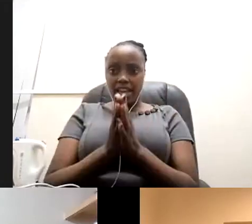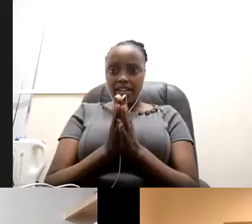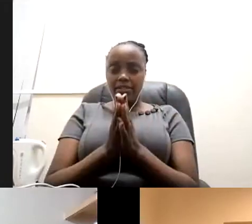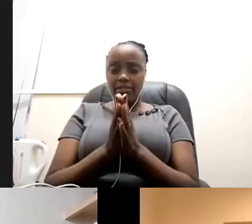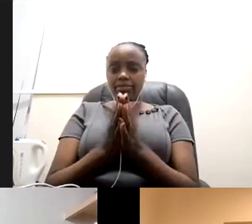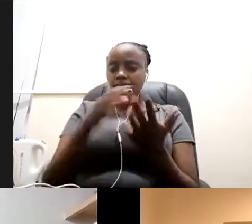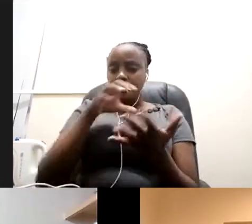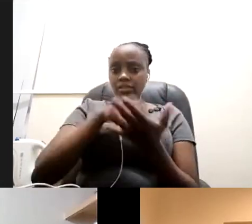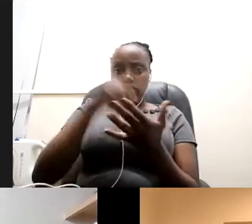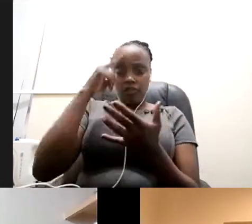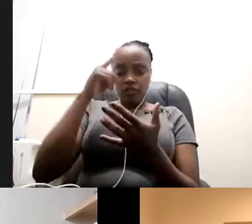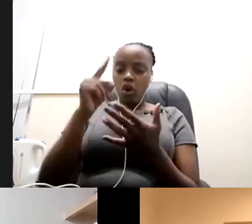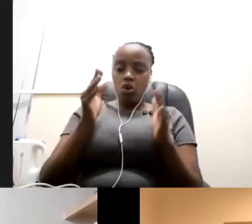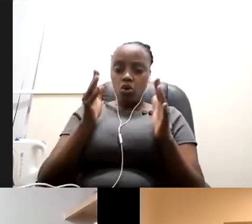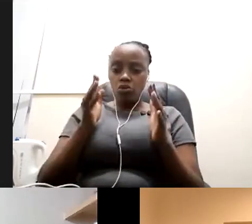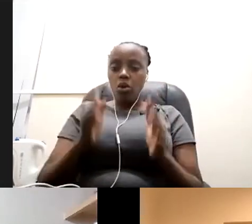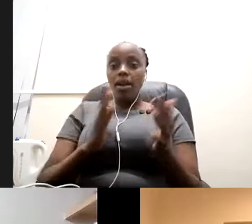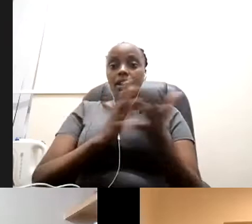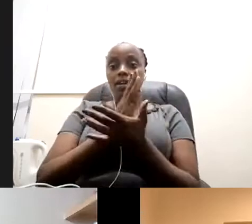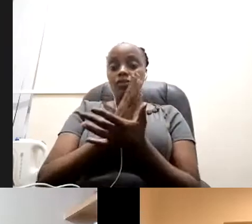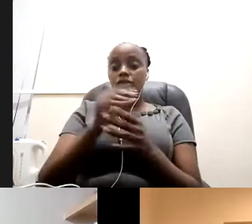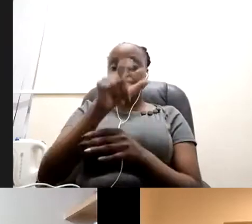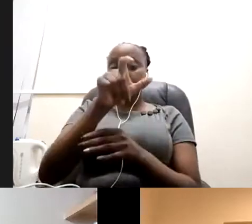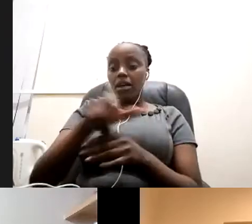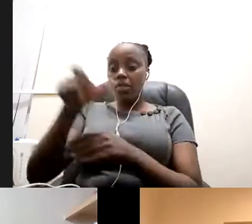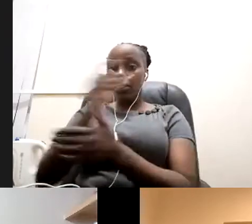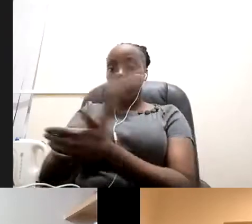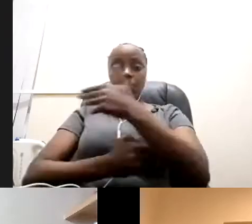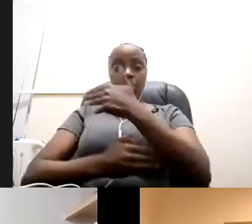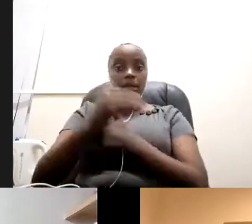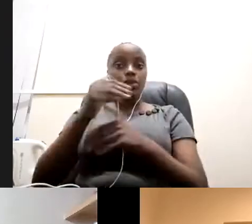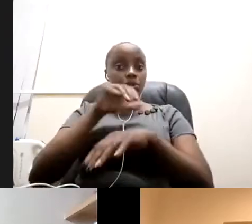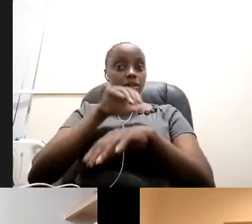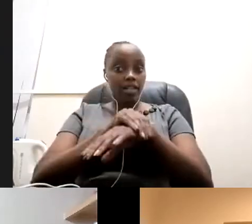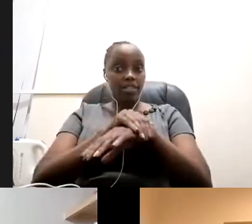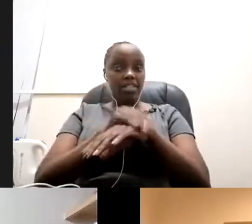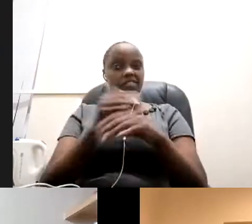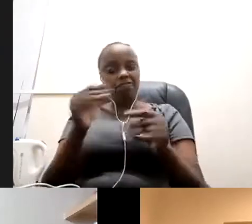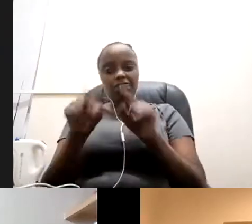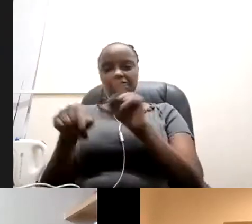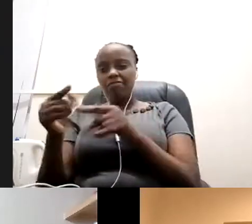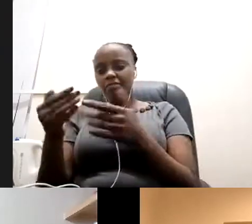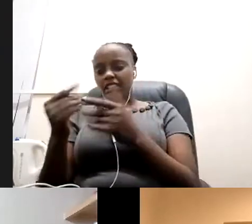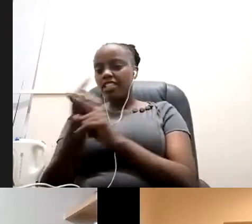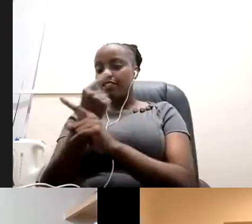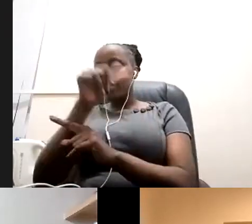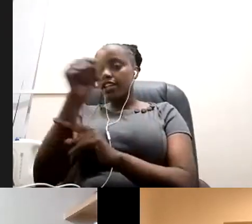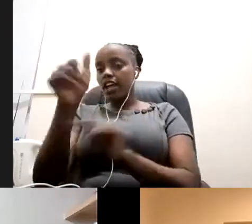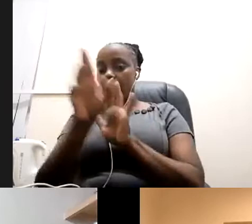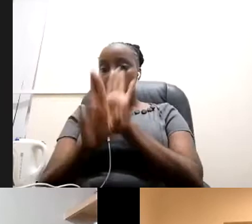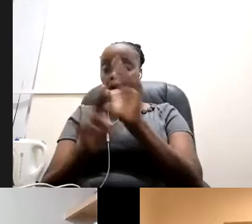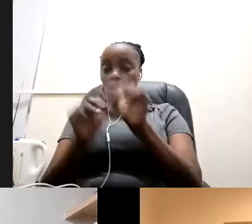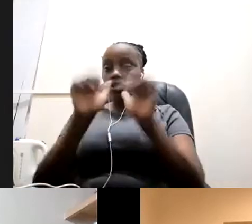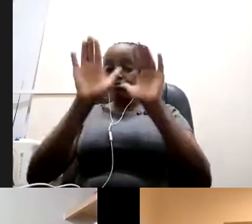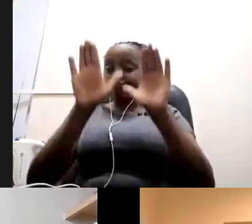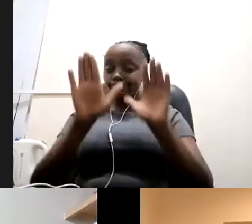human rights of persons with disabilities to get policies and other measures useful in